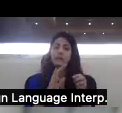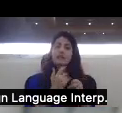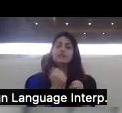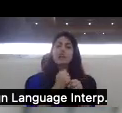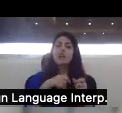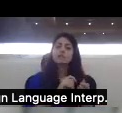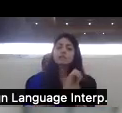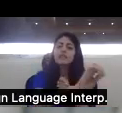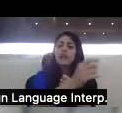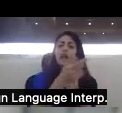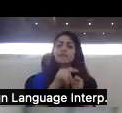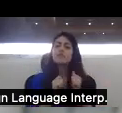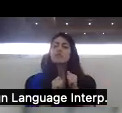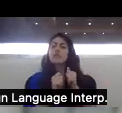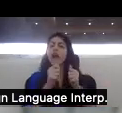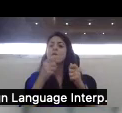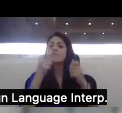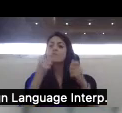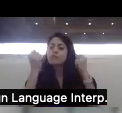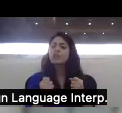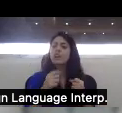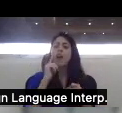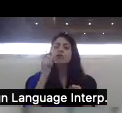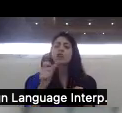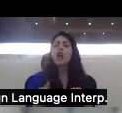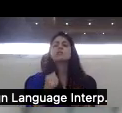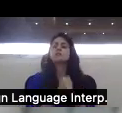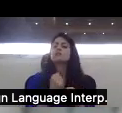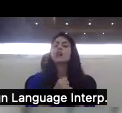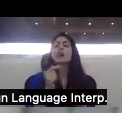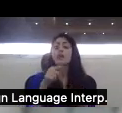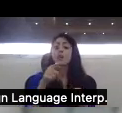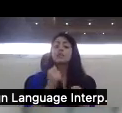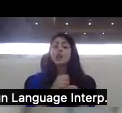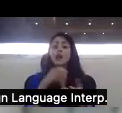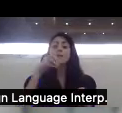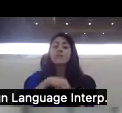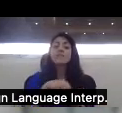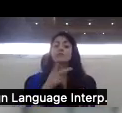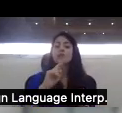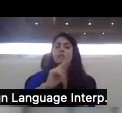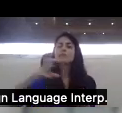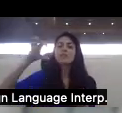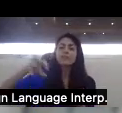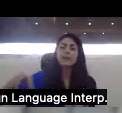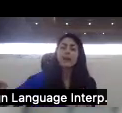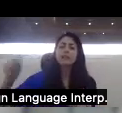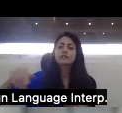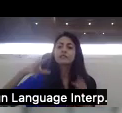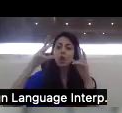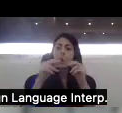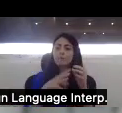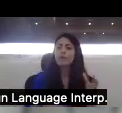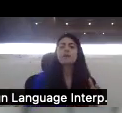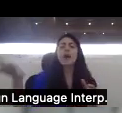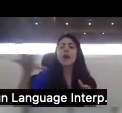and very much the question now and the big agenda on which all of us hopefully can join hands and advocacy is to get